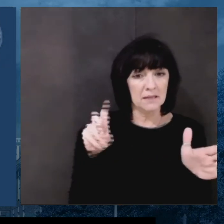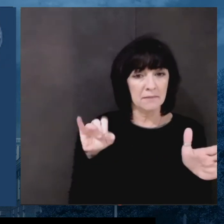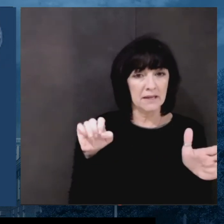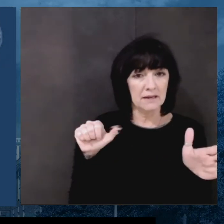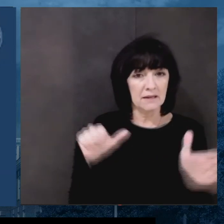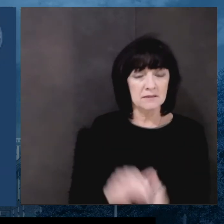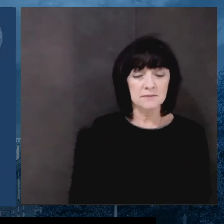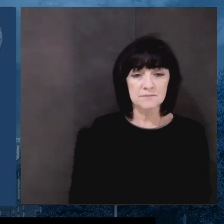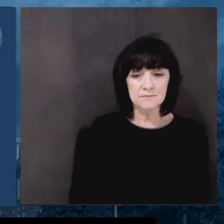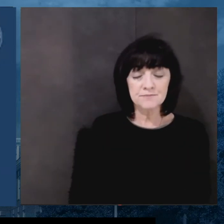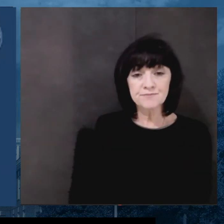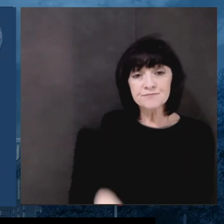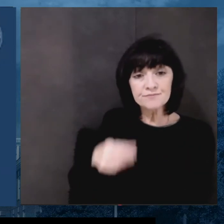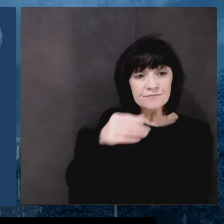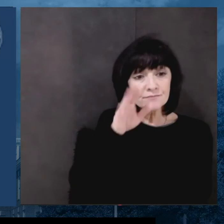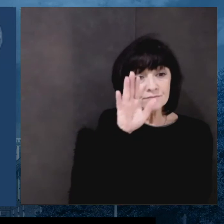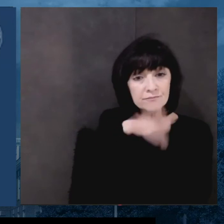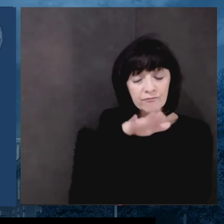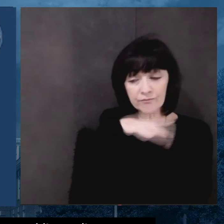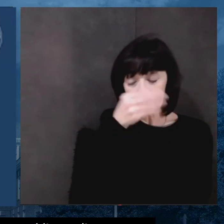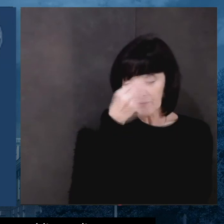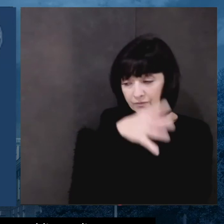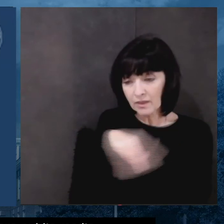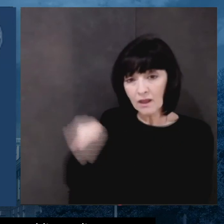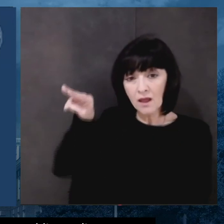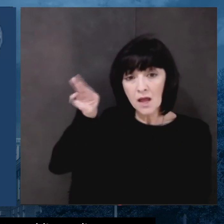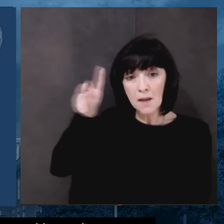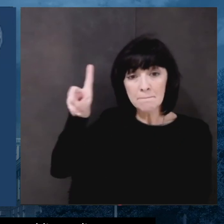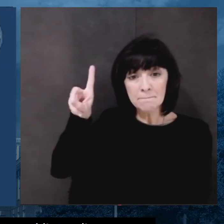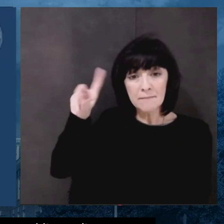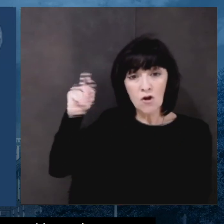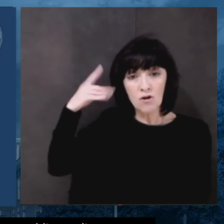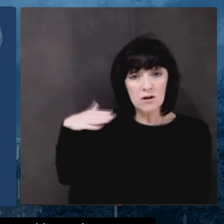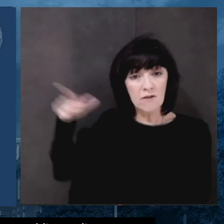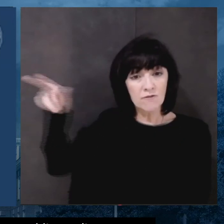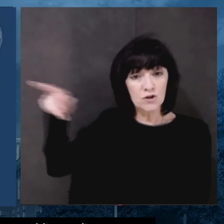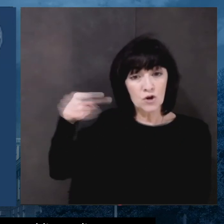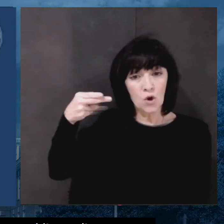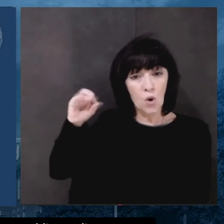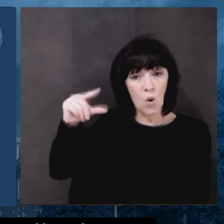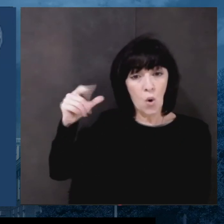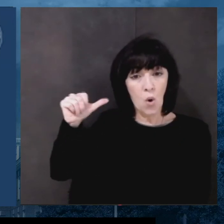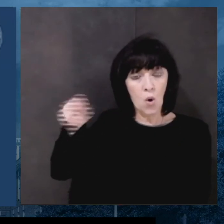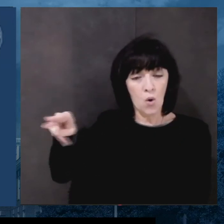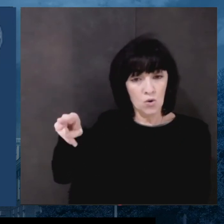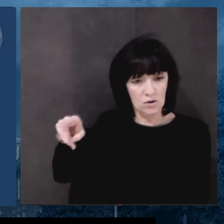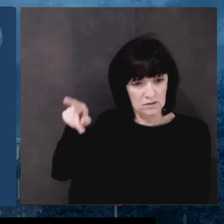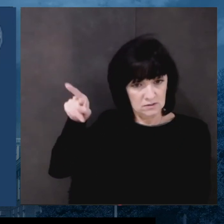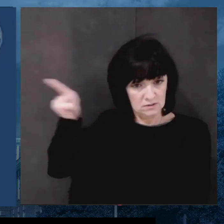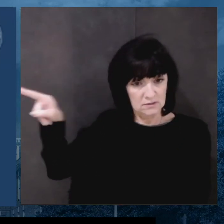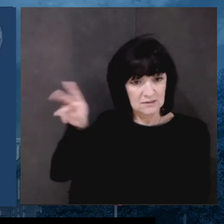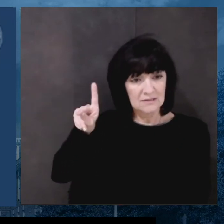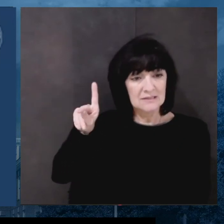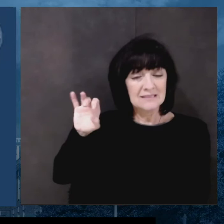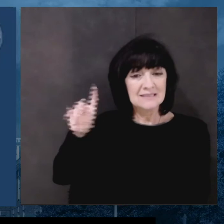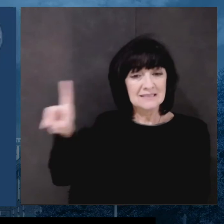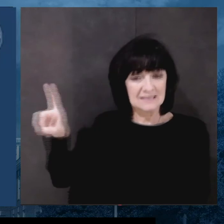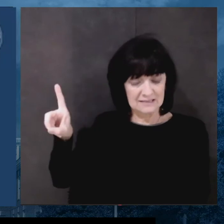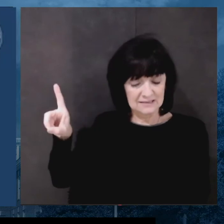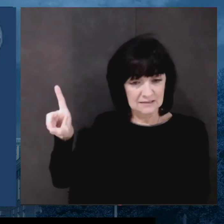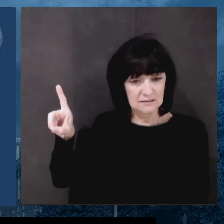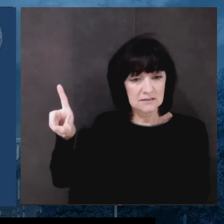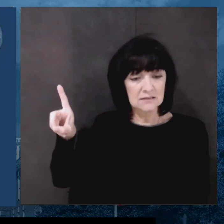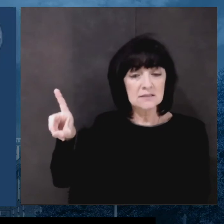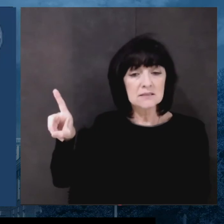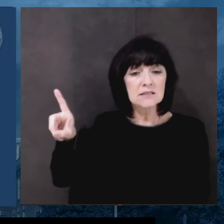Maryland Governor Larry Hogan recently granted early release to many of that state's prisoners to try to stop the spread within its prison